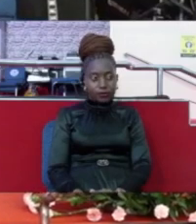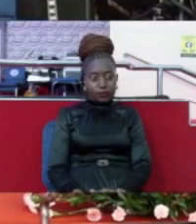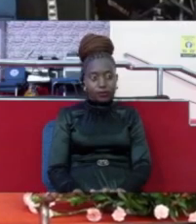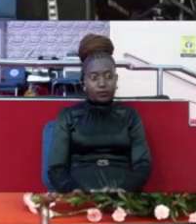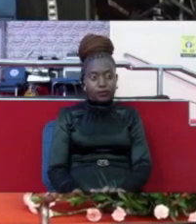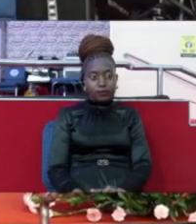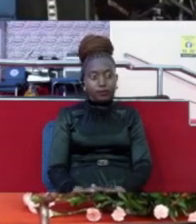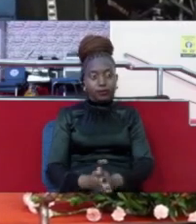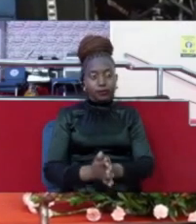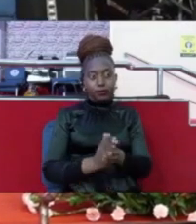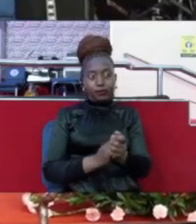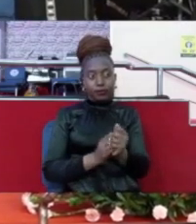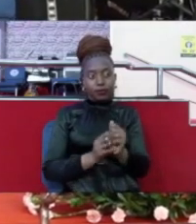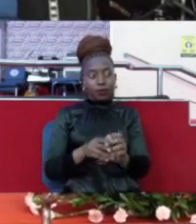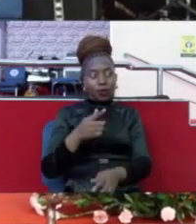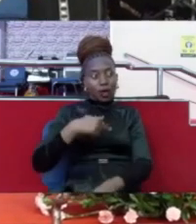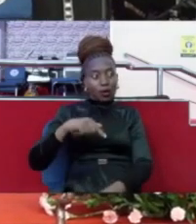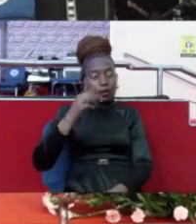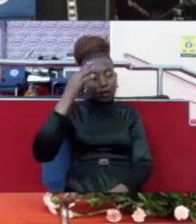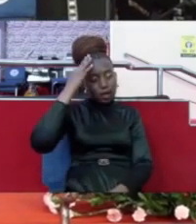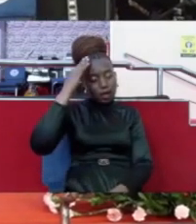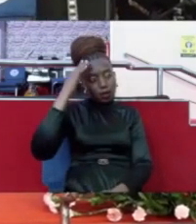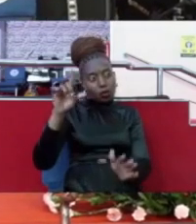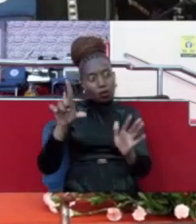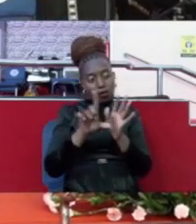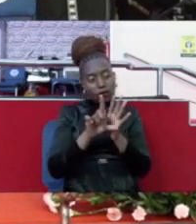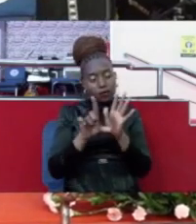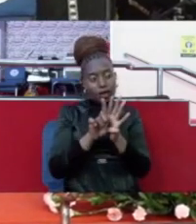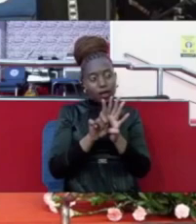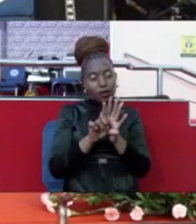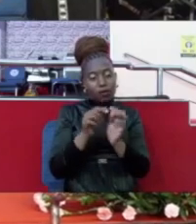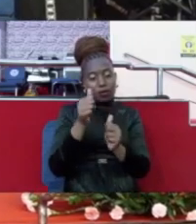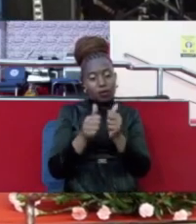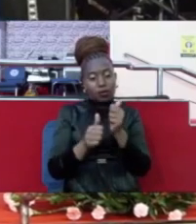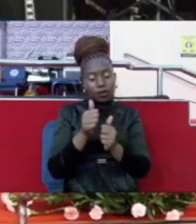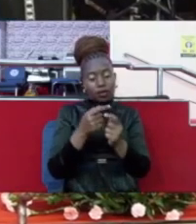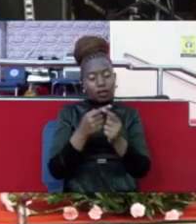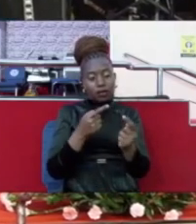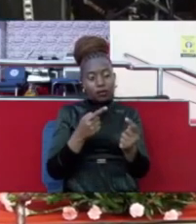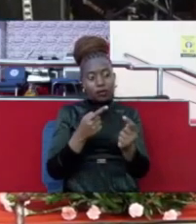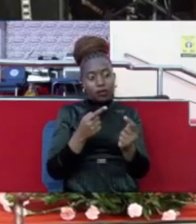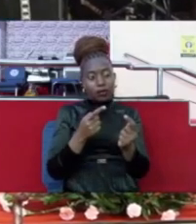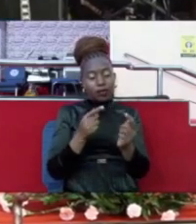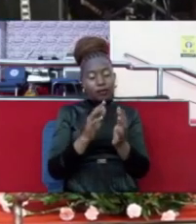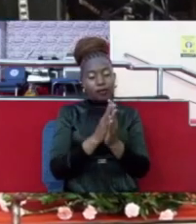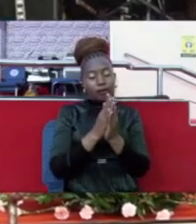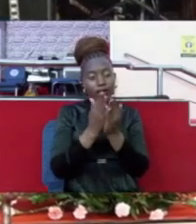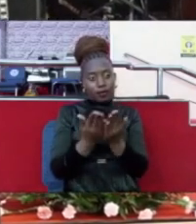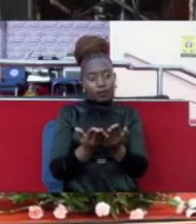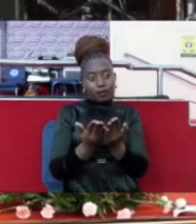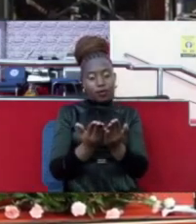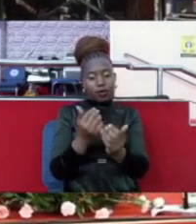in the scripture. But a law is something that works like the law of gravity. Sheria ni kitu ambacho hufanya